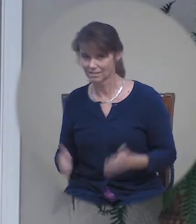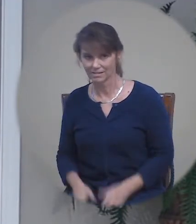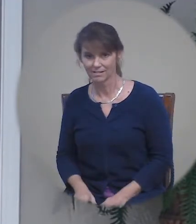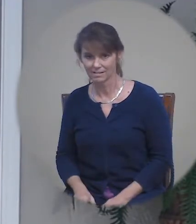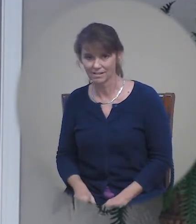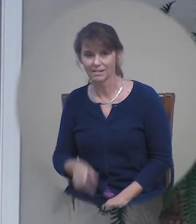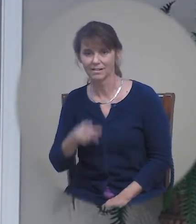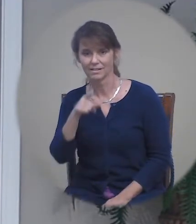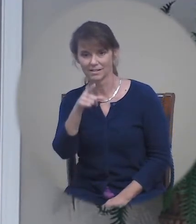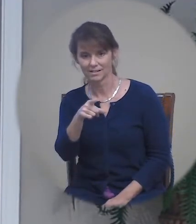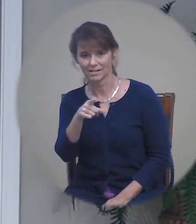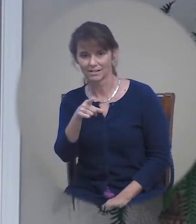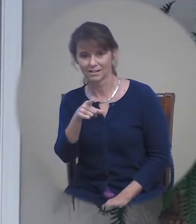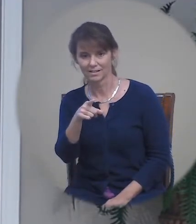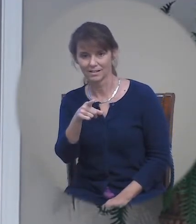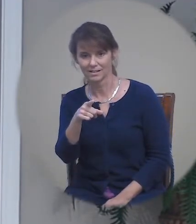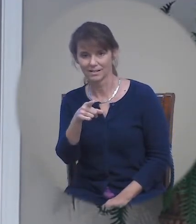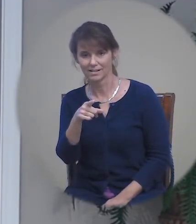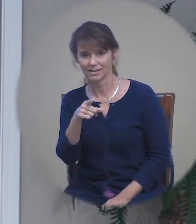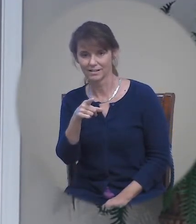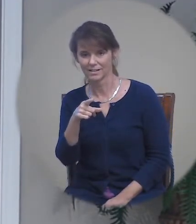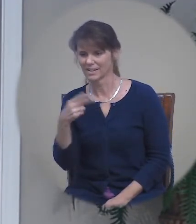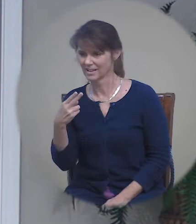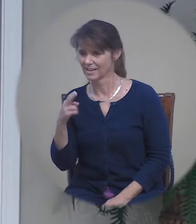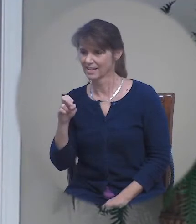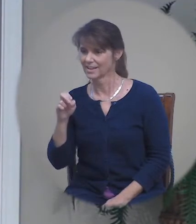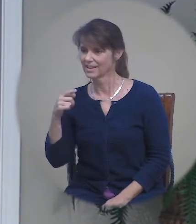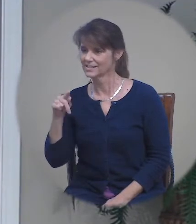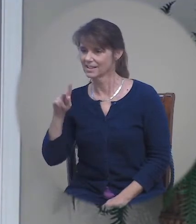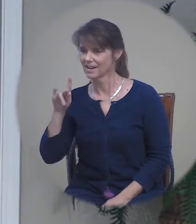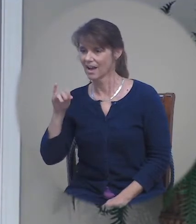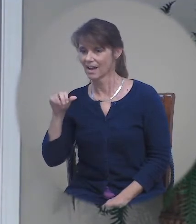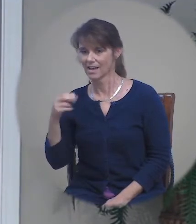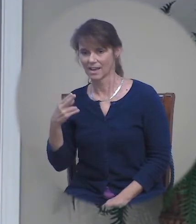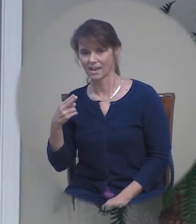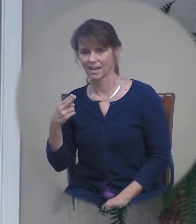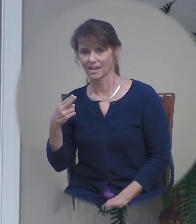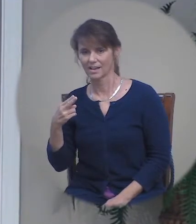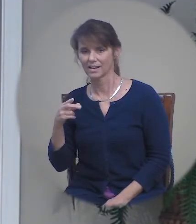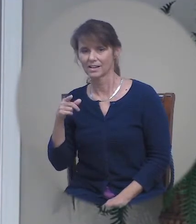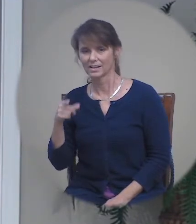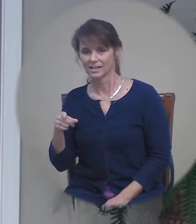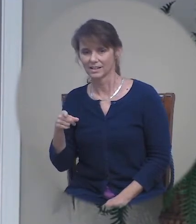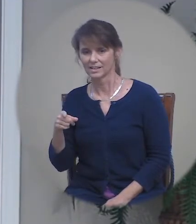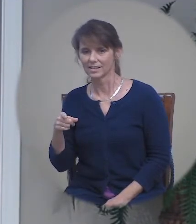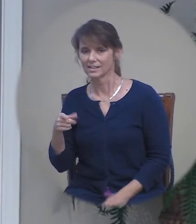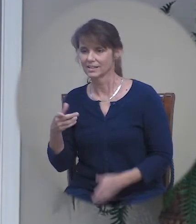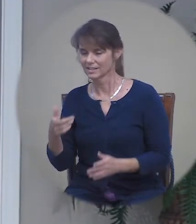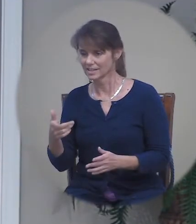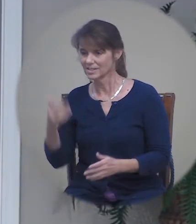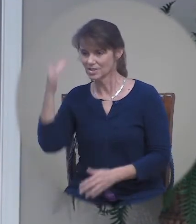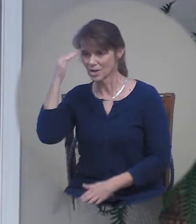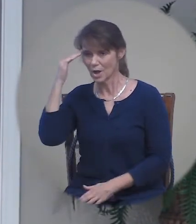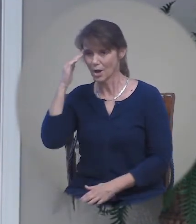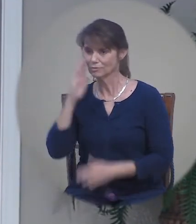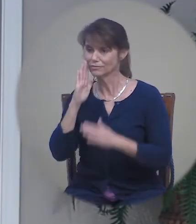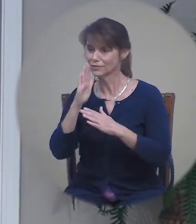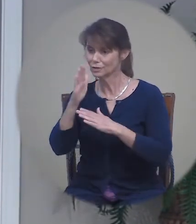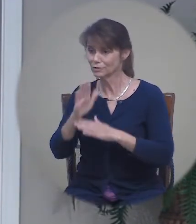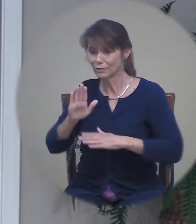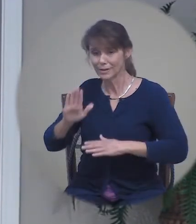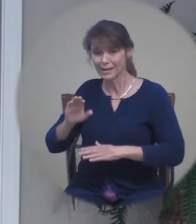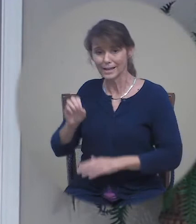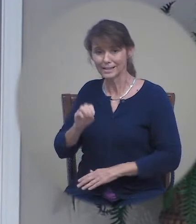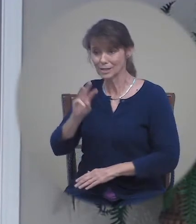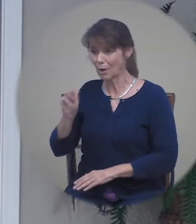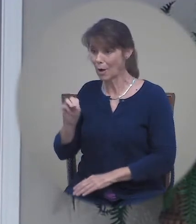raked over the coals for this kind of fatalistic future where his own children